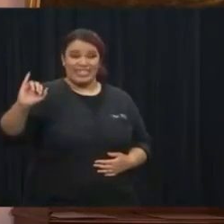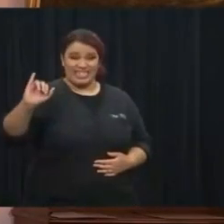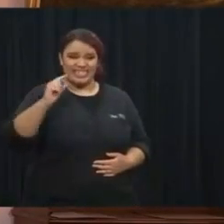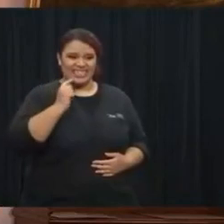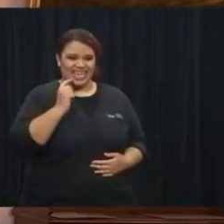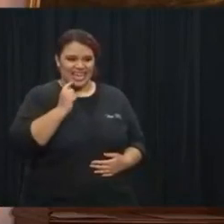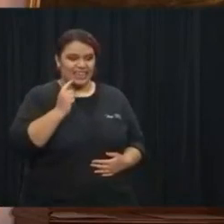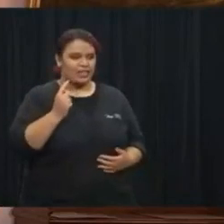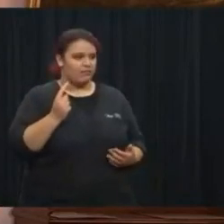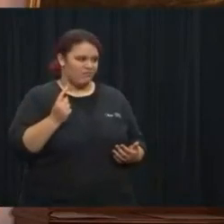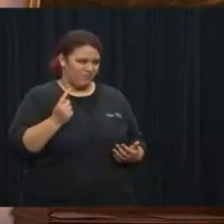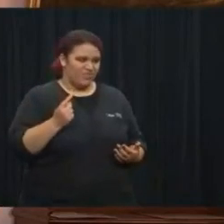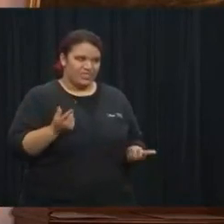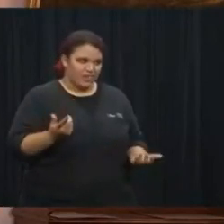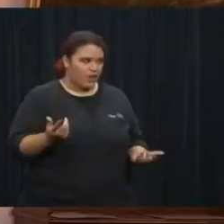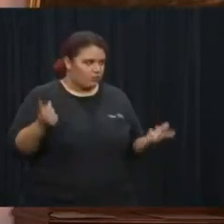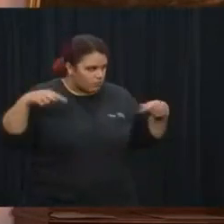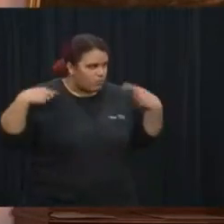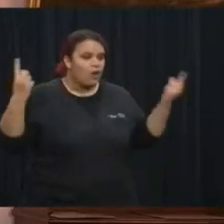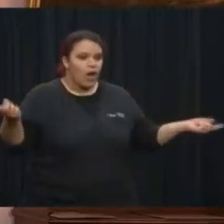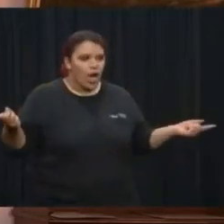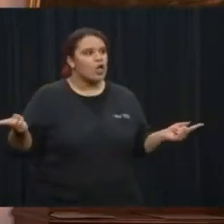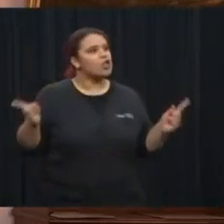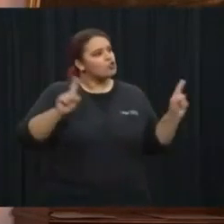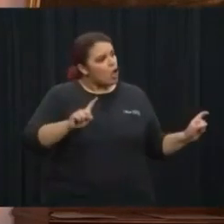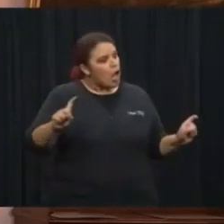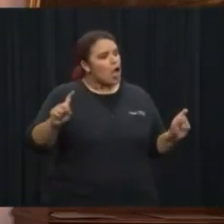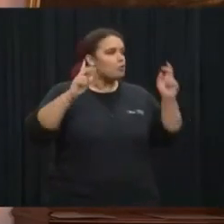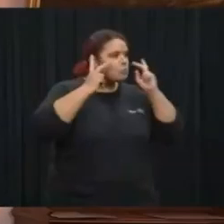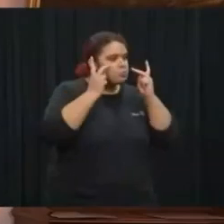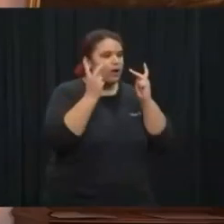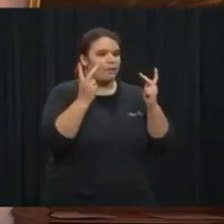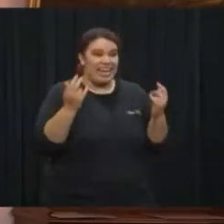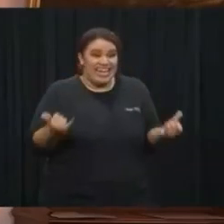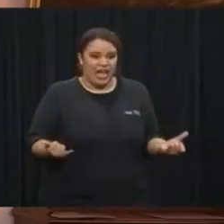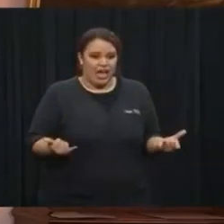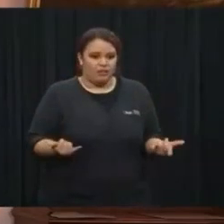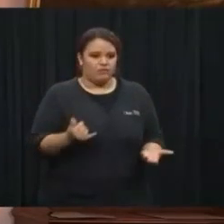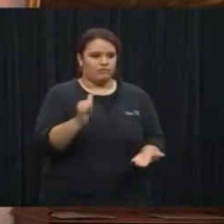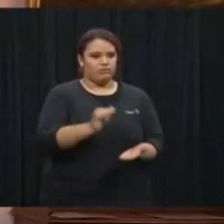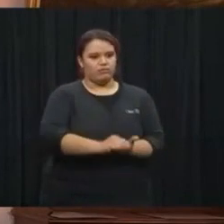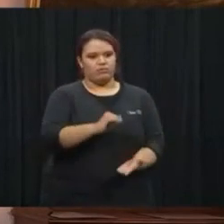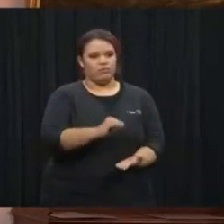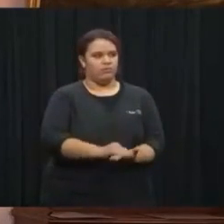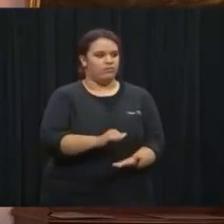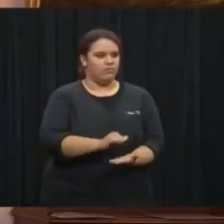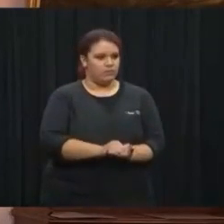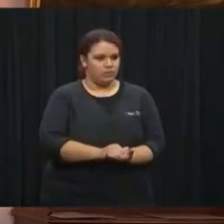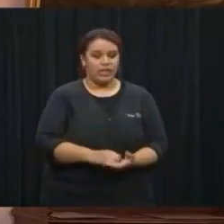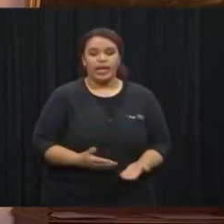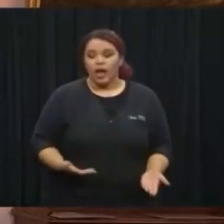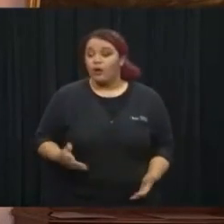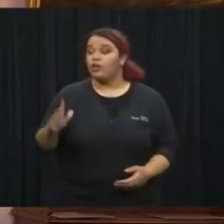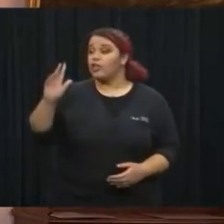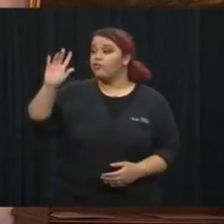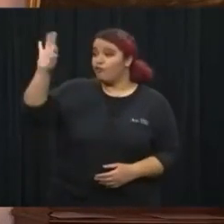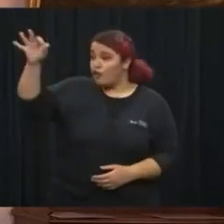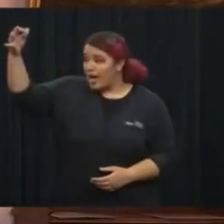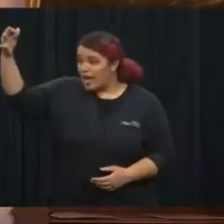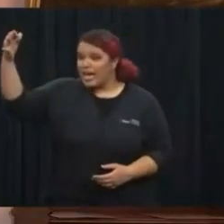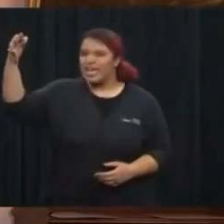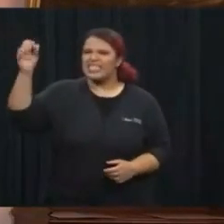can to avoid the spread? Did I do the things during the day and not do the things that I knew were going